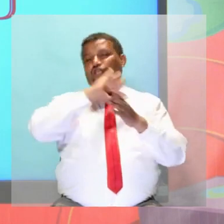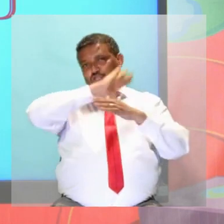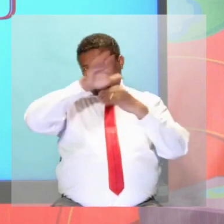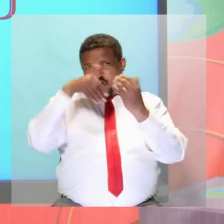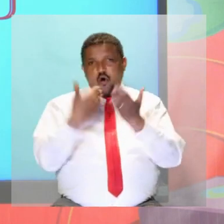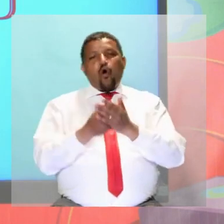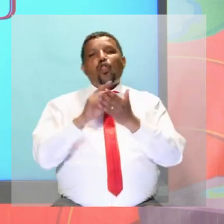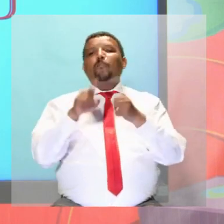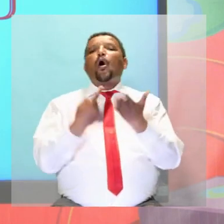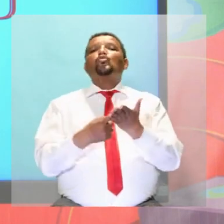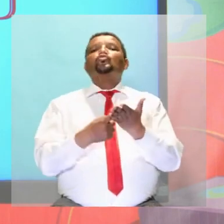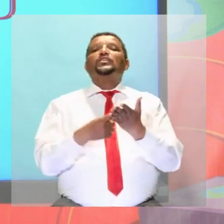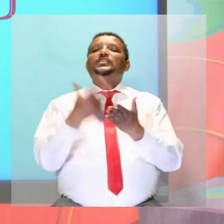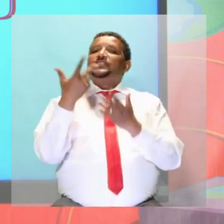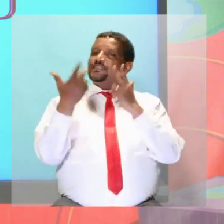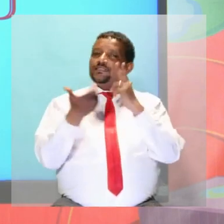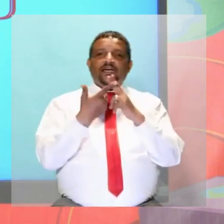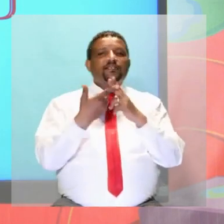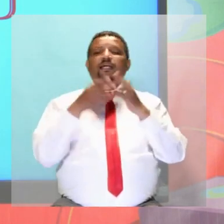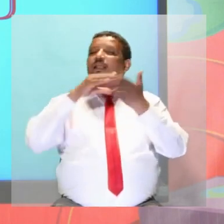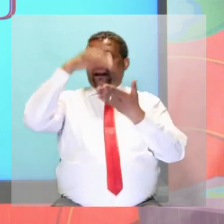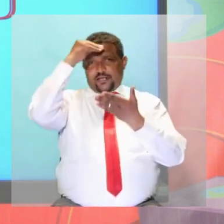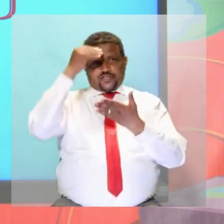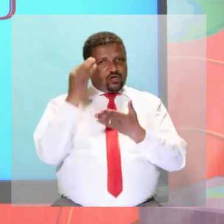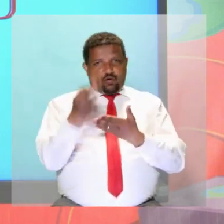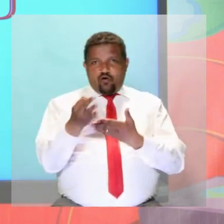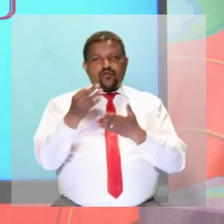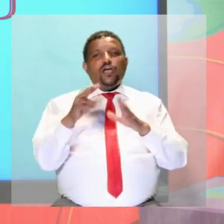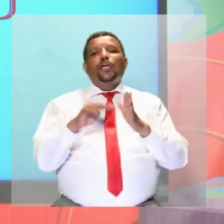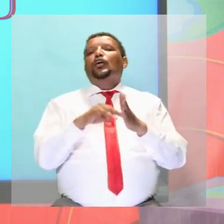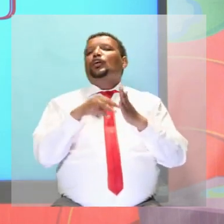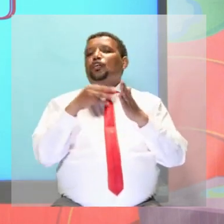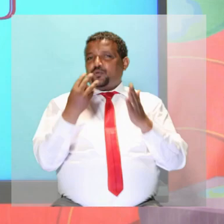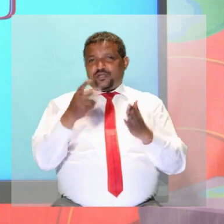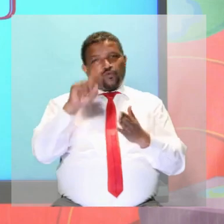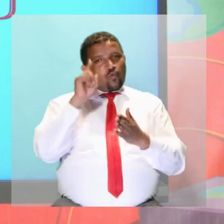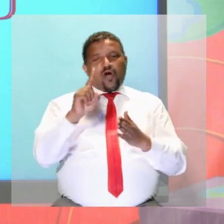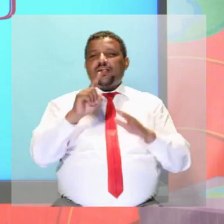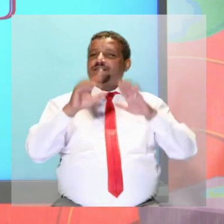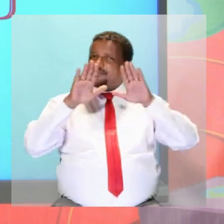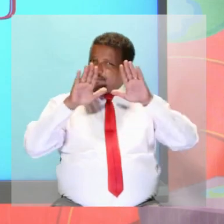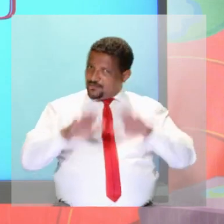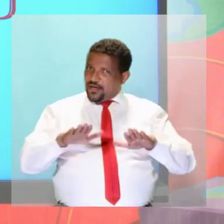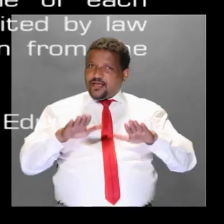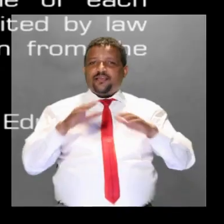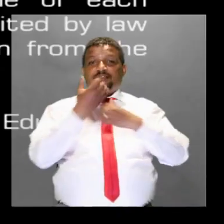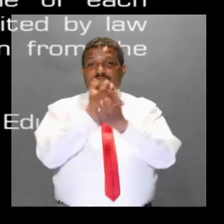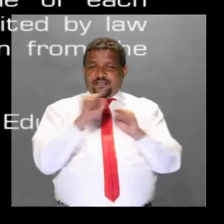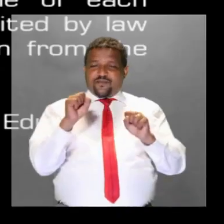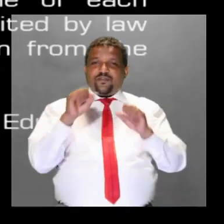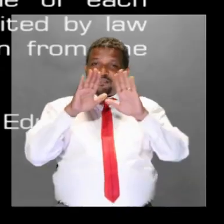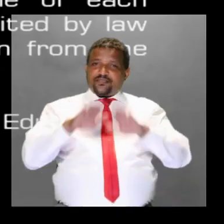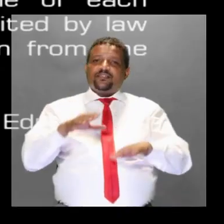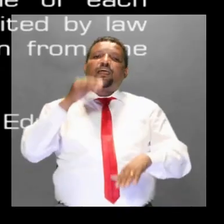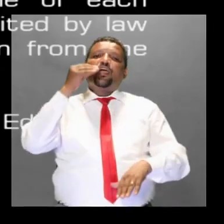the 3rd lesson of Unit 1. Stay safe, stay home. Thank you.